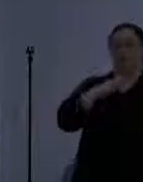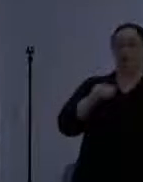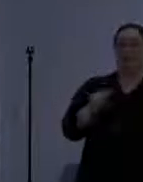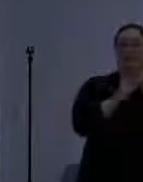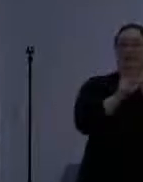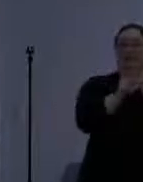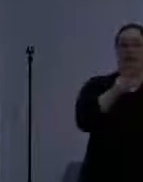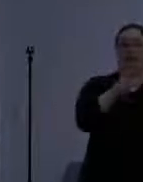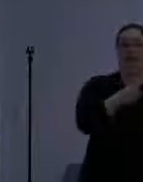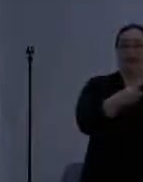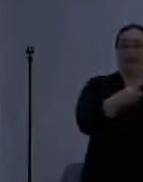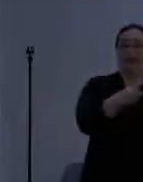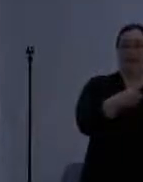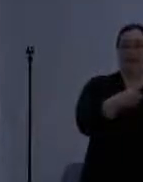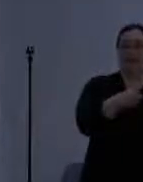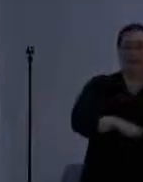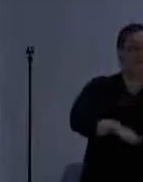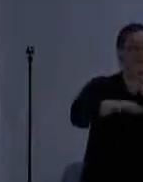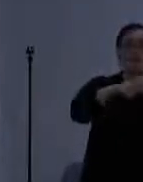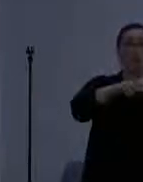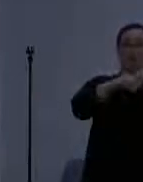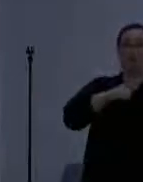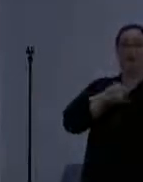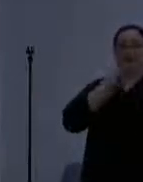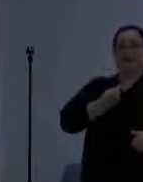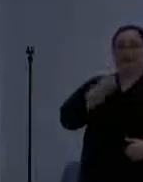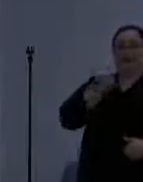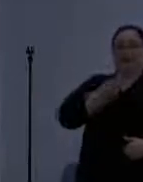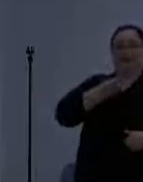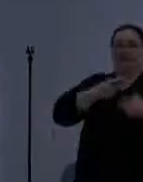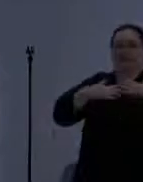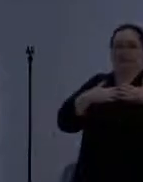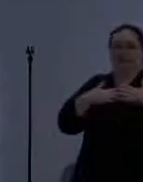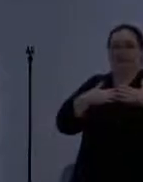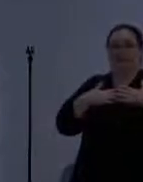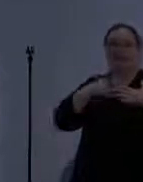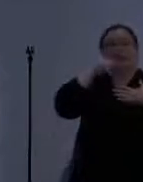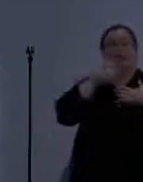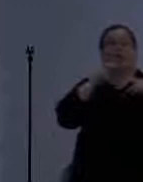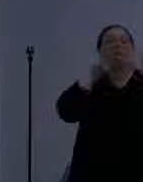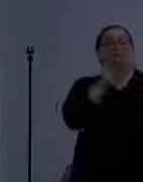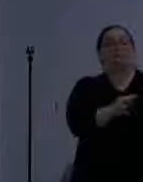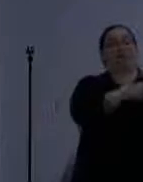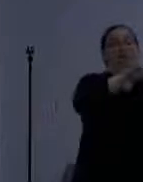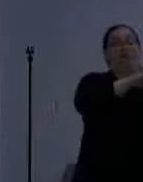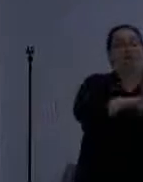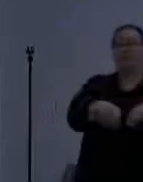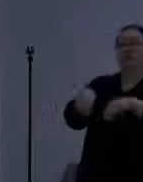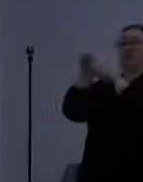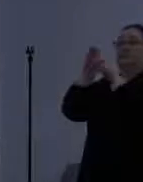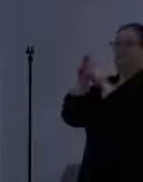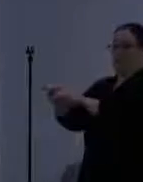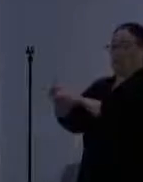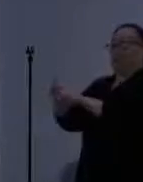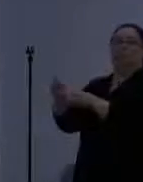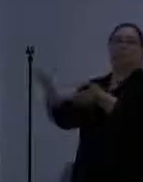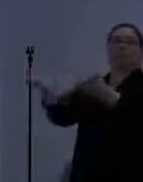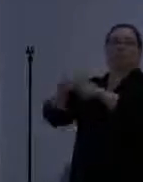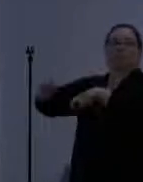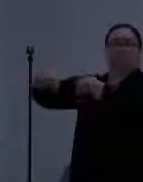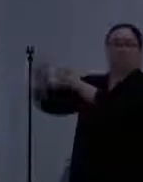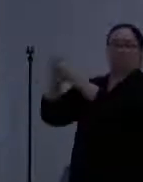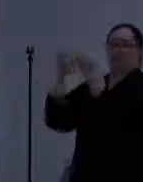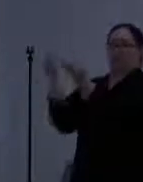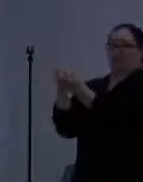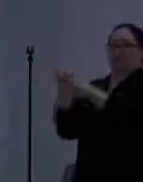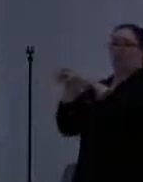that we can regulate service providers without that being a factor that we're trying to manage in the way